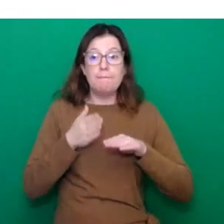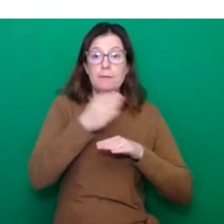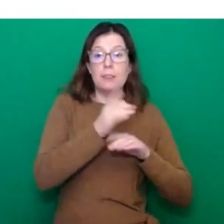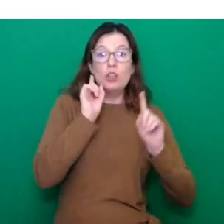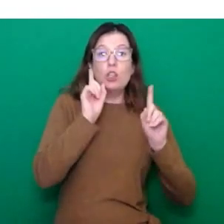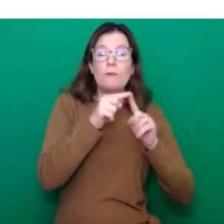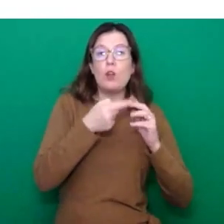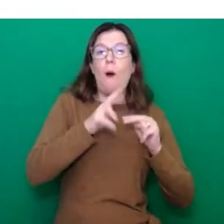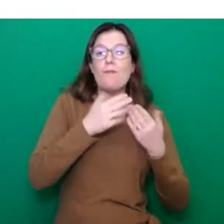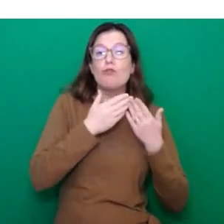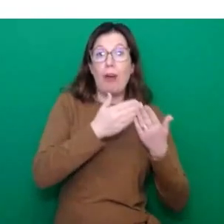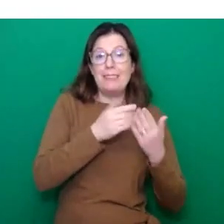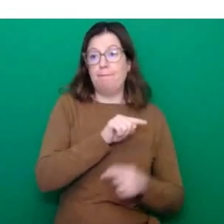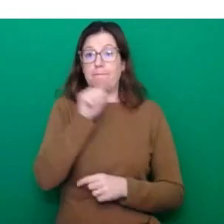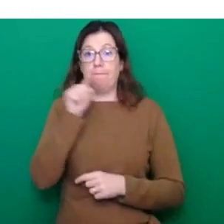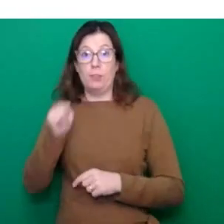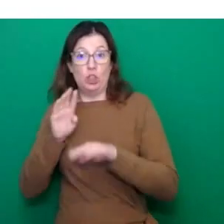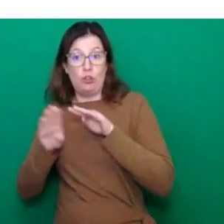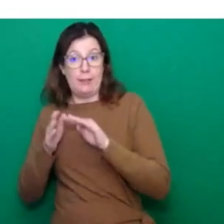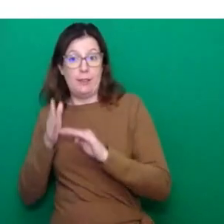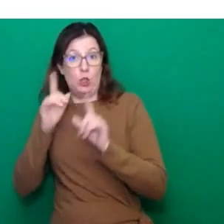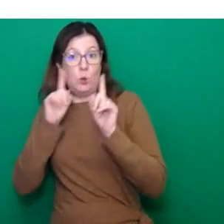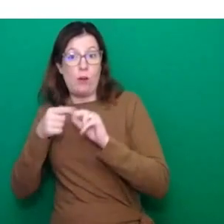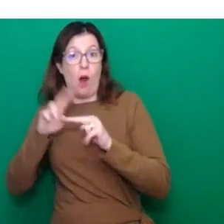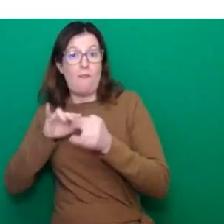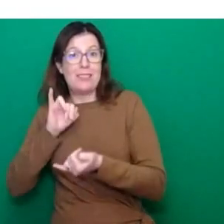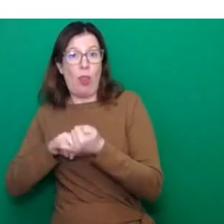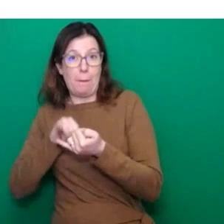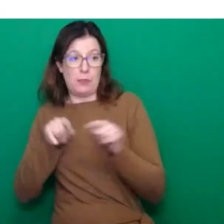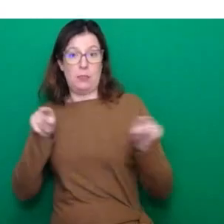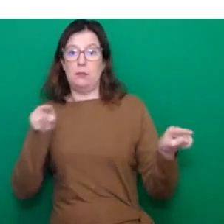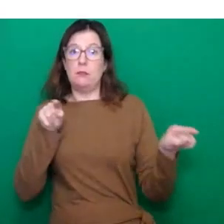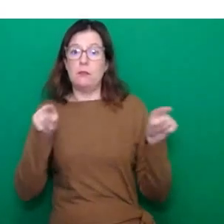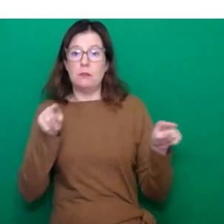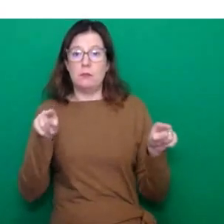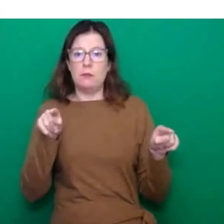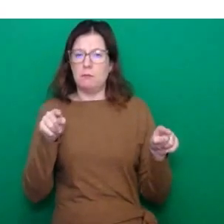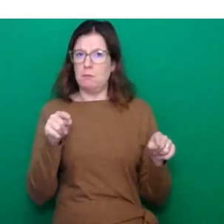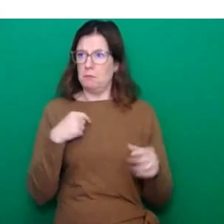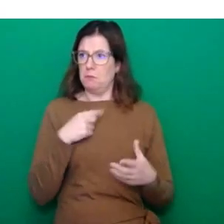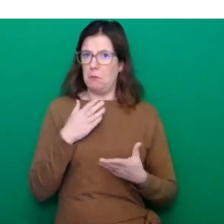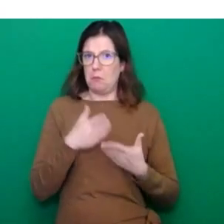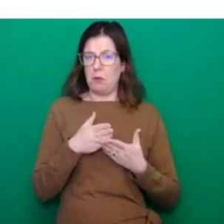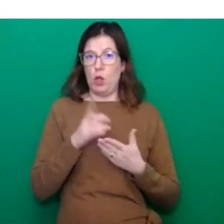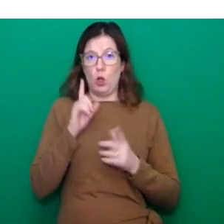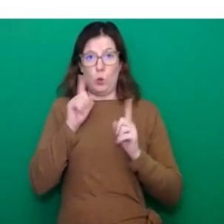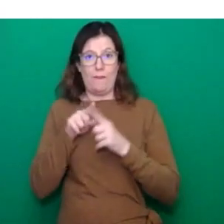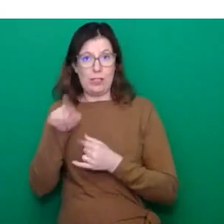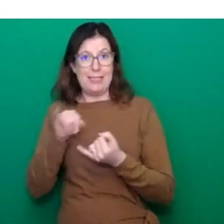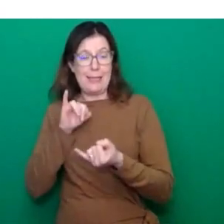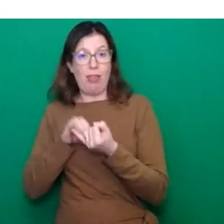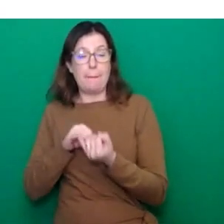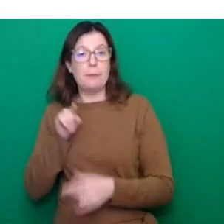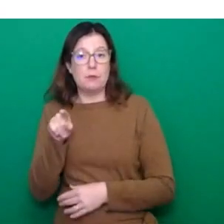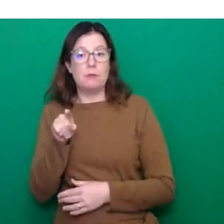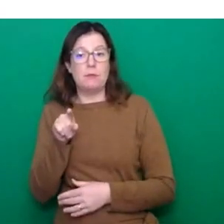Reading, but we also have trainees who are in the University of Southampton. And from my understanding, the University of Southampton, they are